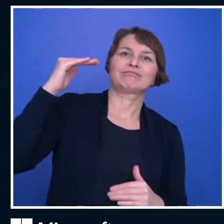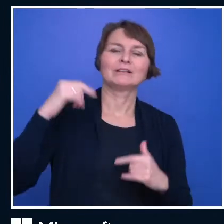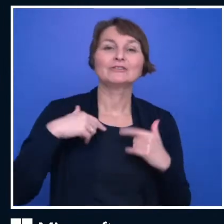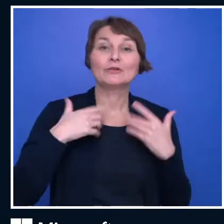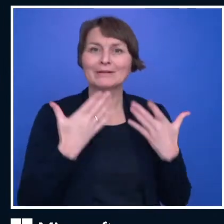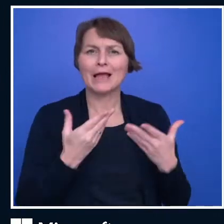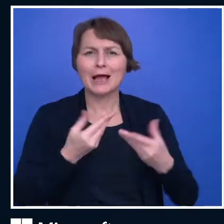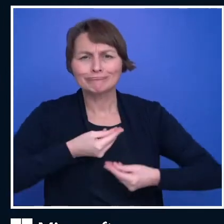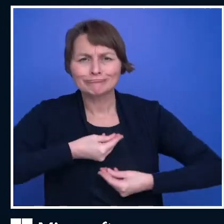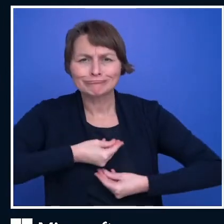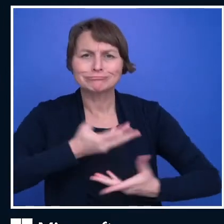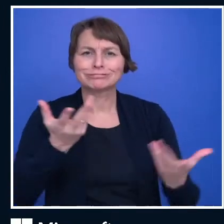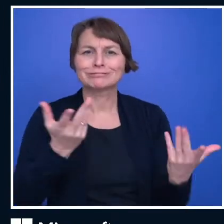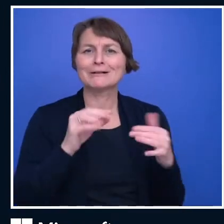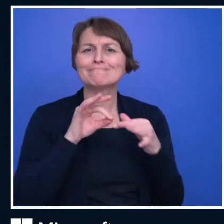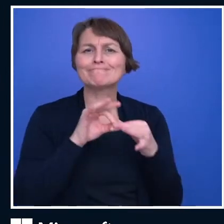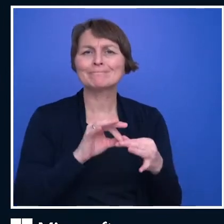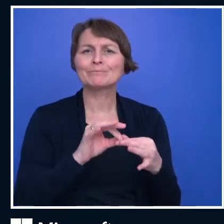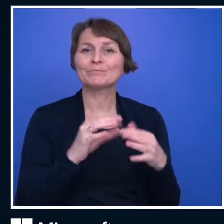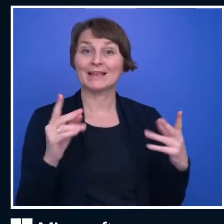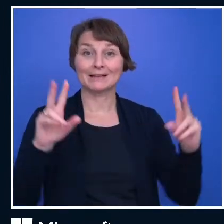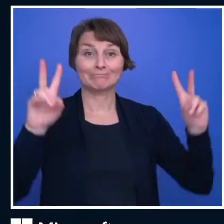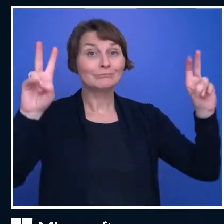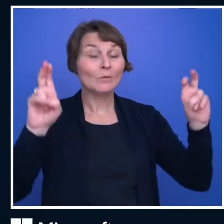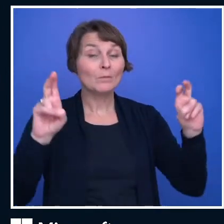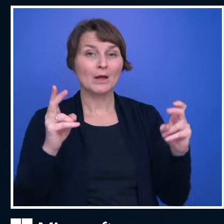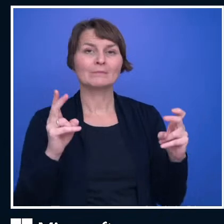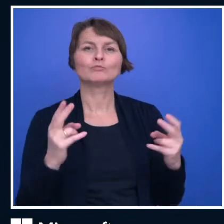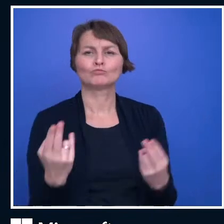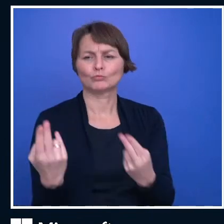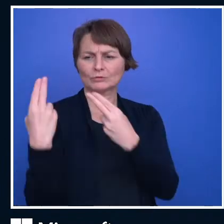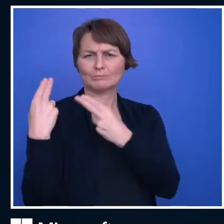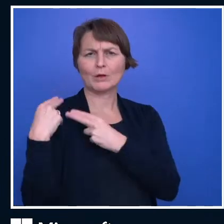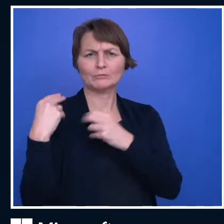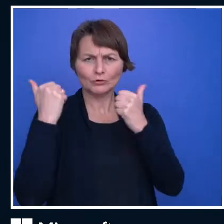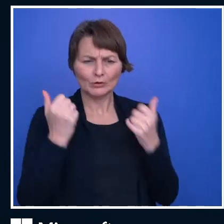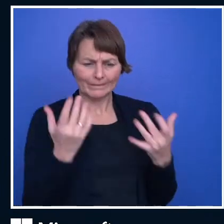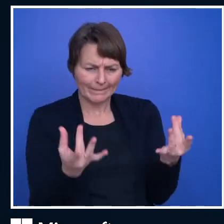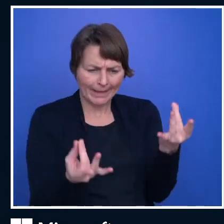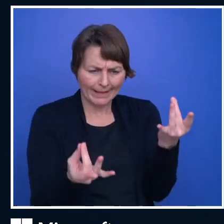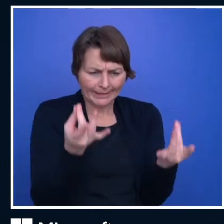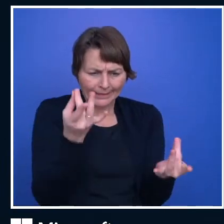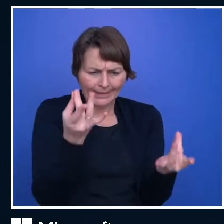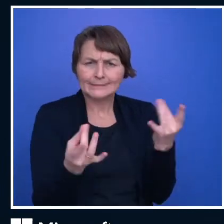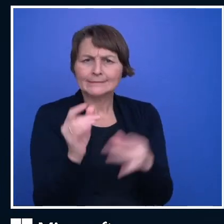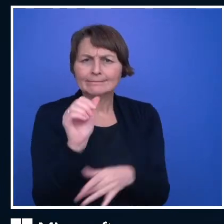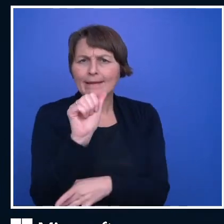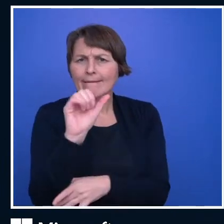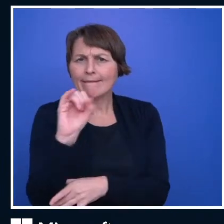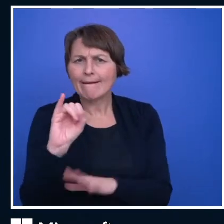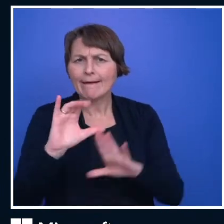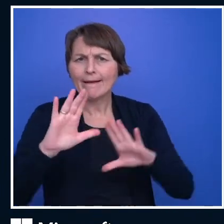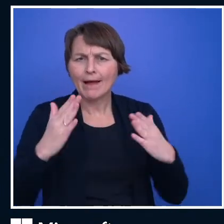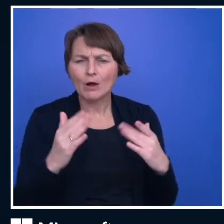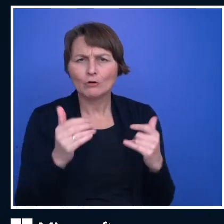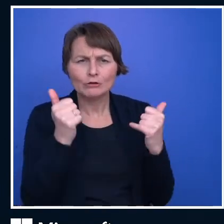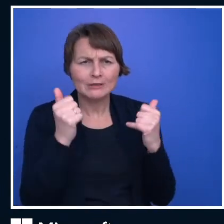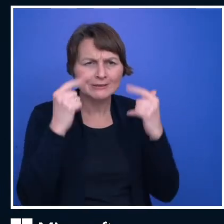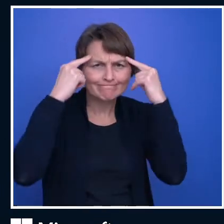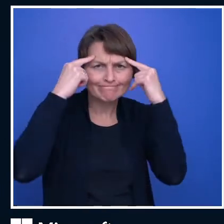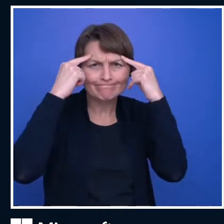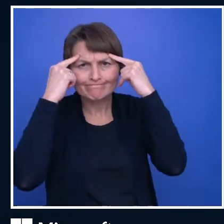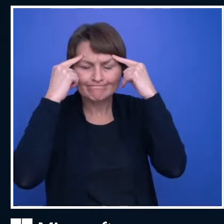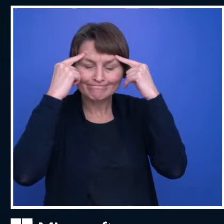on responsible AI, on privacy and related issues. So over to you, Alexia. Can you maybe shortly give a